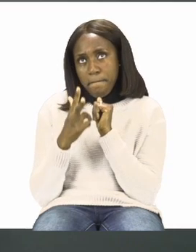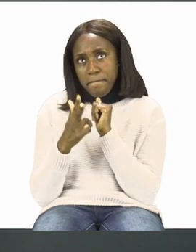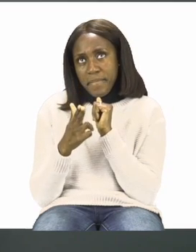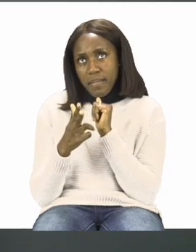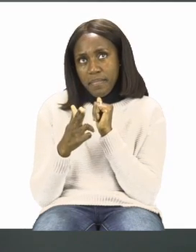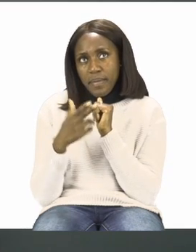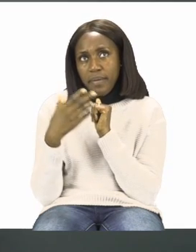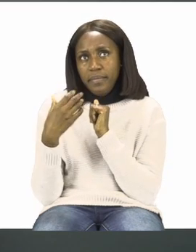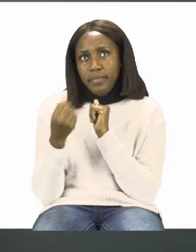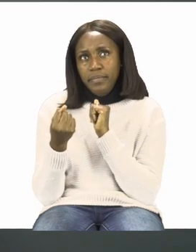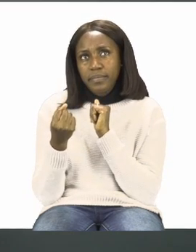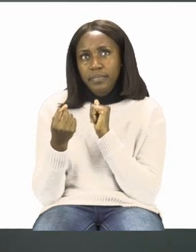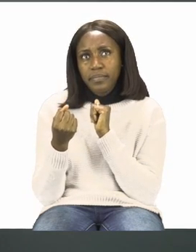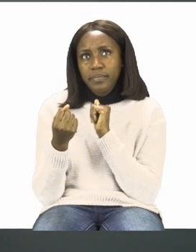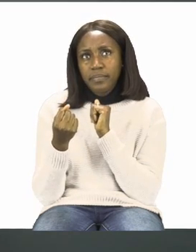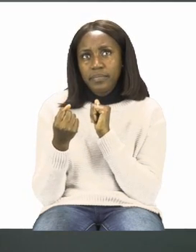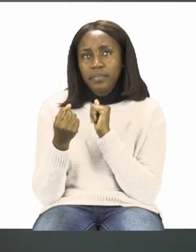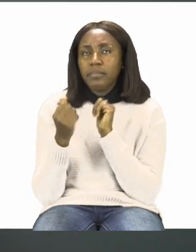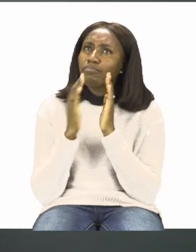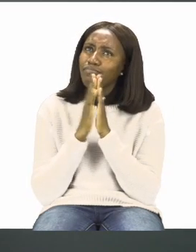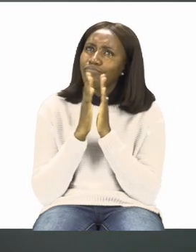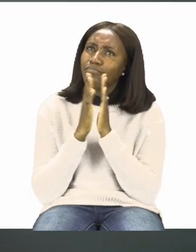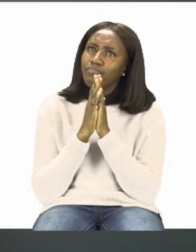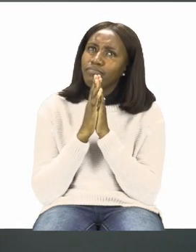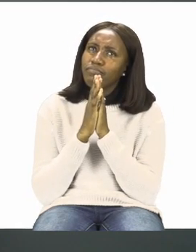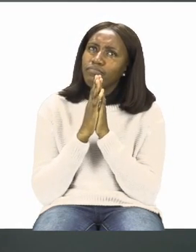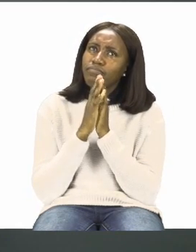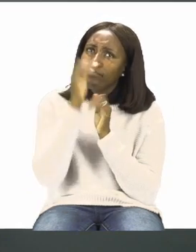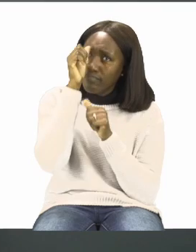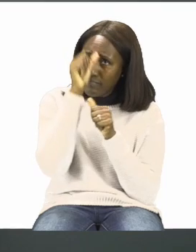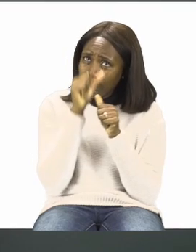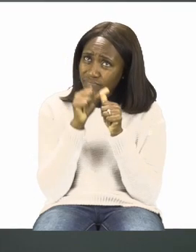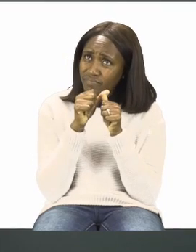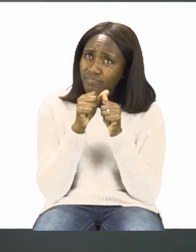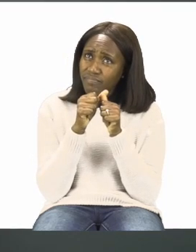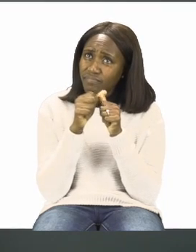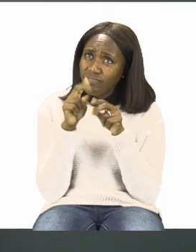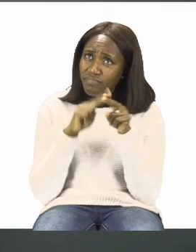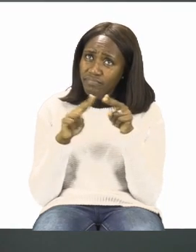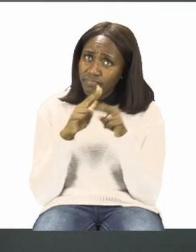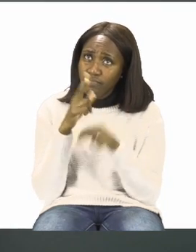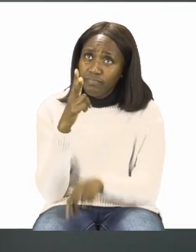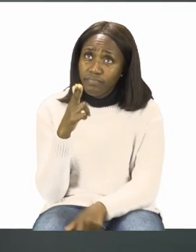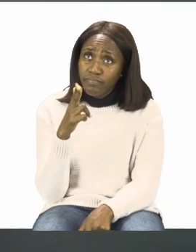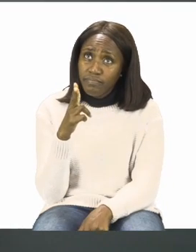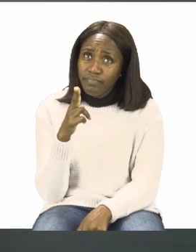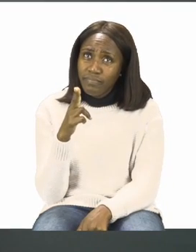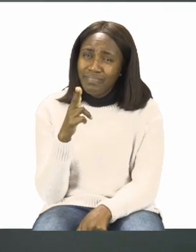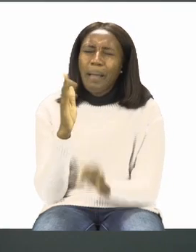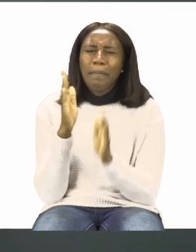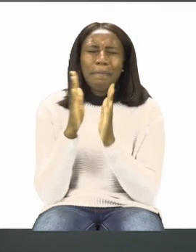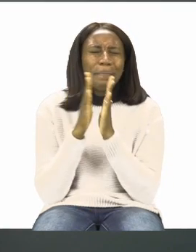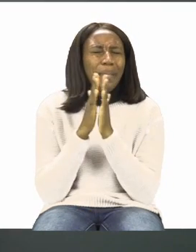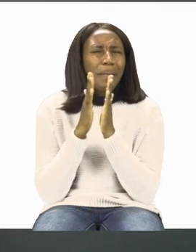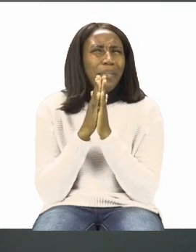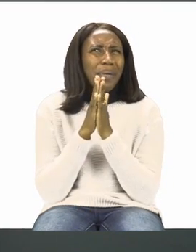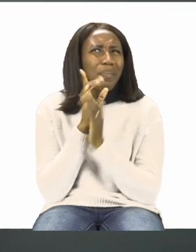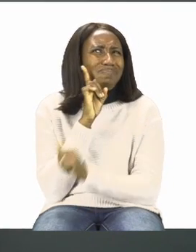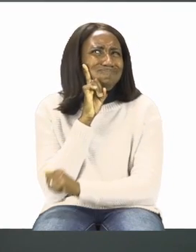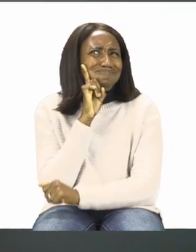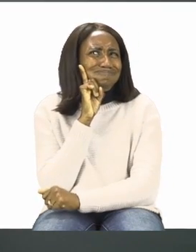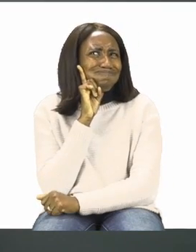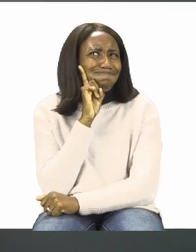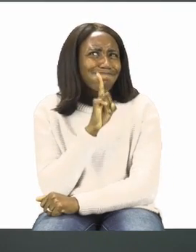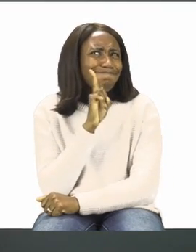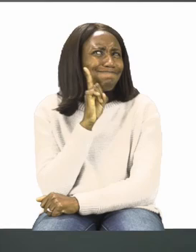scissors. Now, you need to remember, boys and girls, when you work with scissors, you have to be very, very